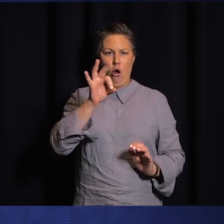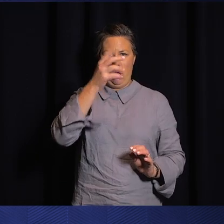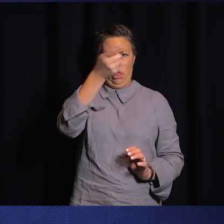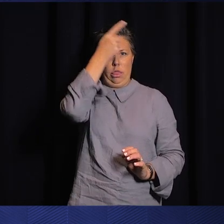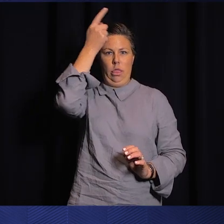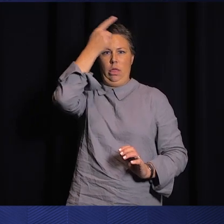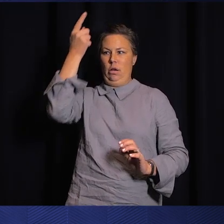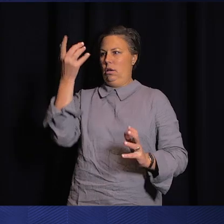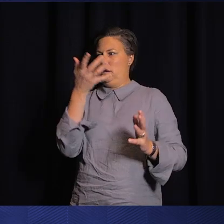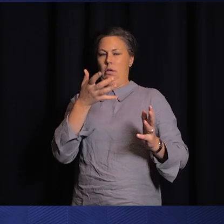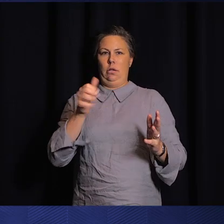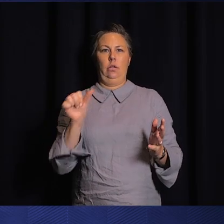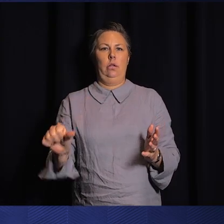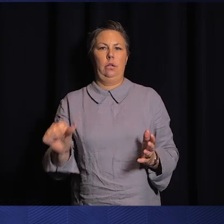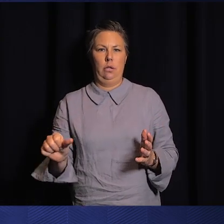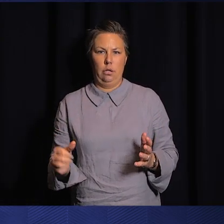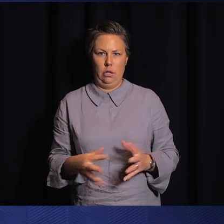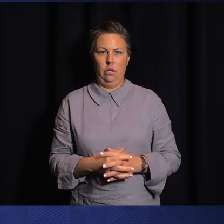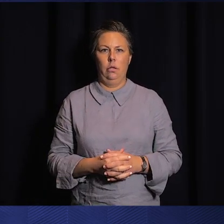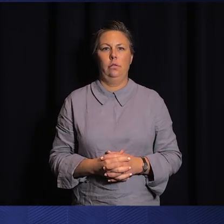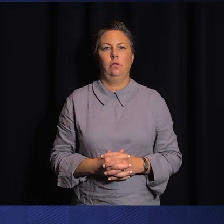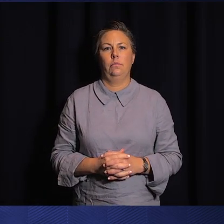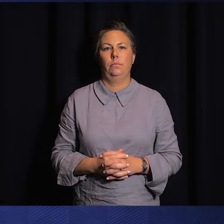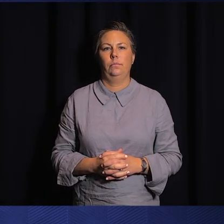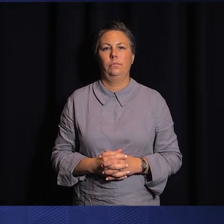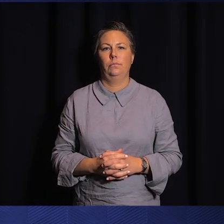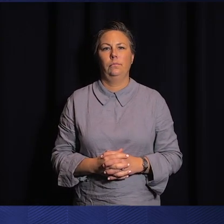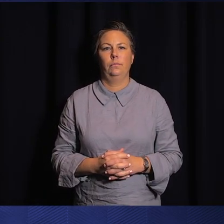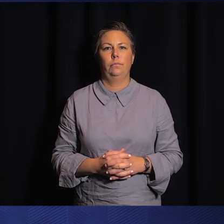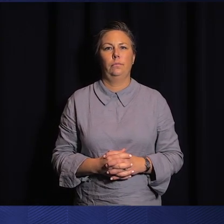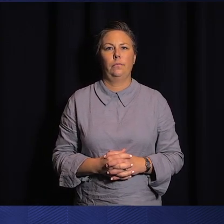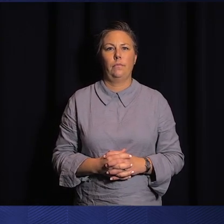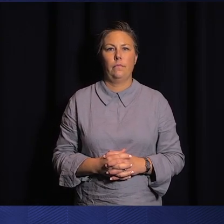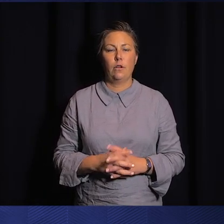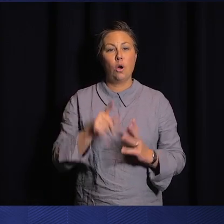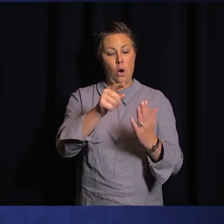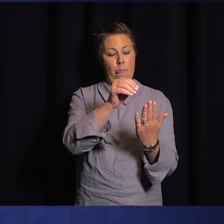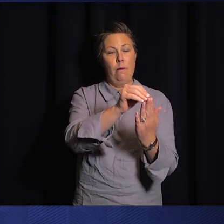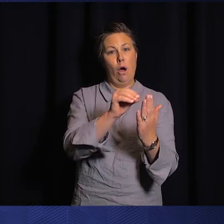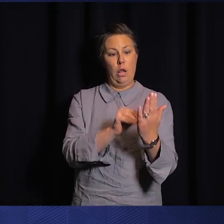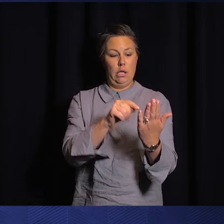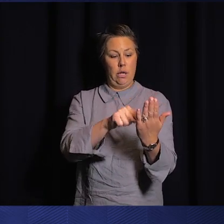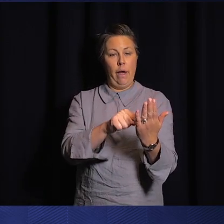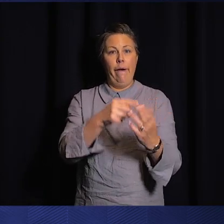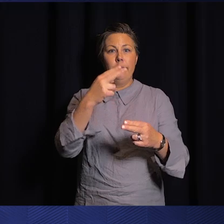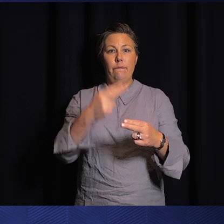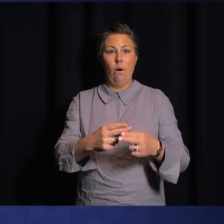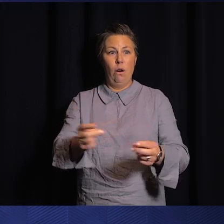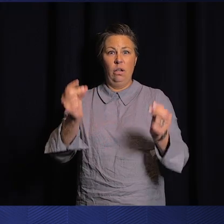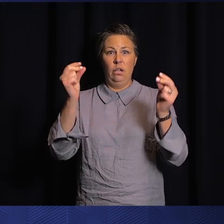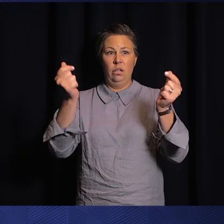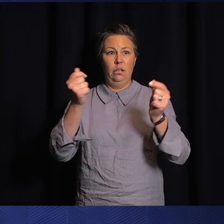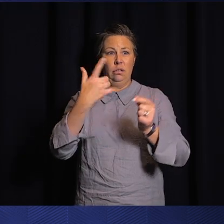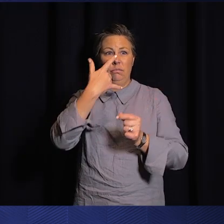the development of that policy was deliberate to consider not only the slow onset, but also the fast onset of